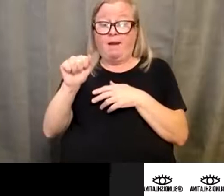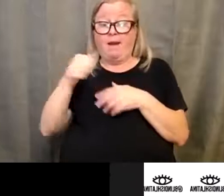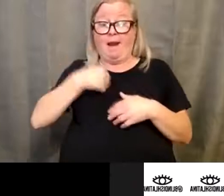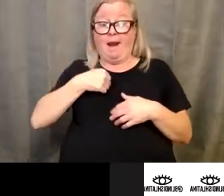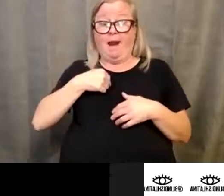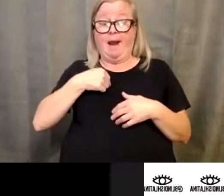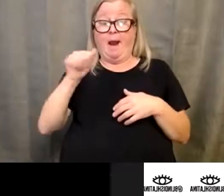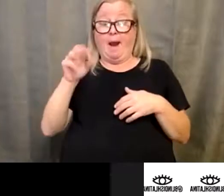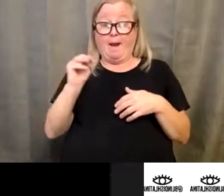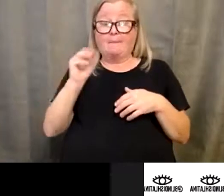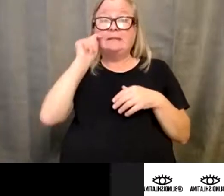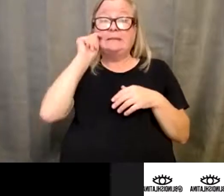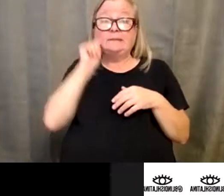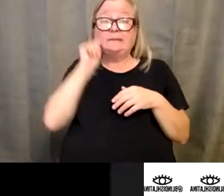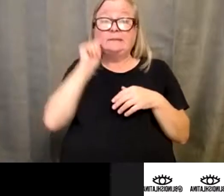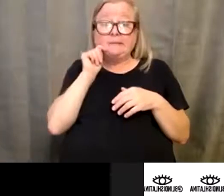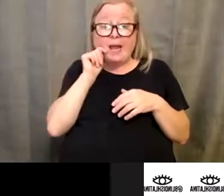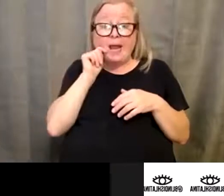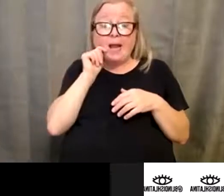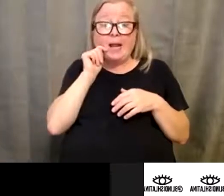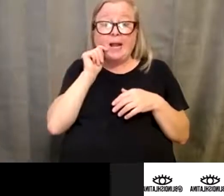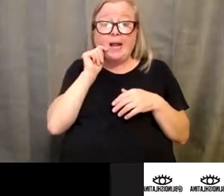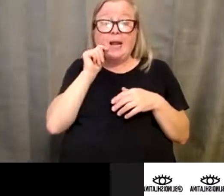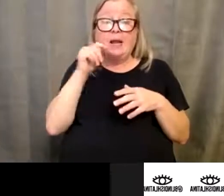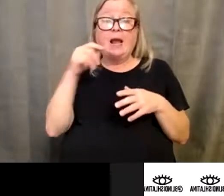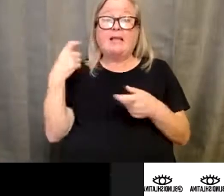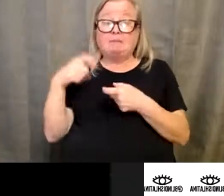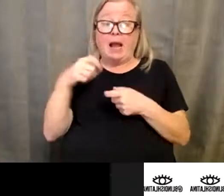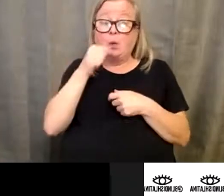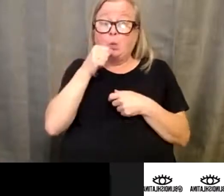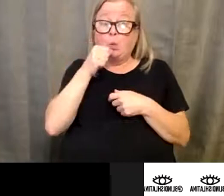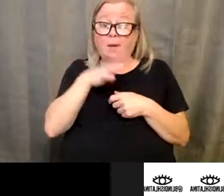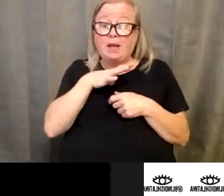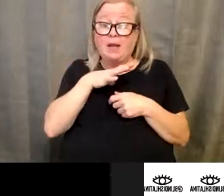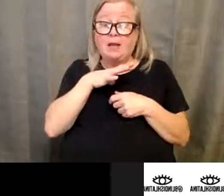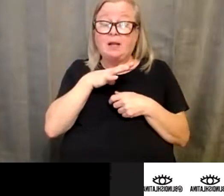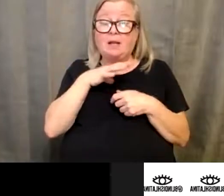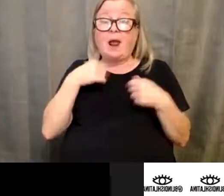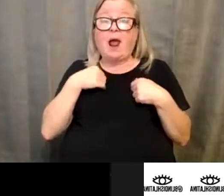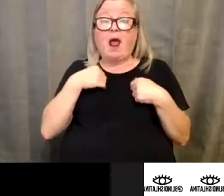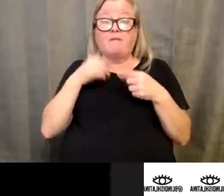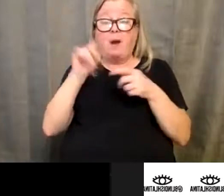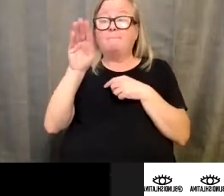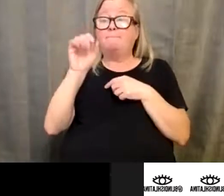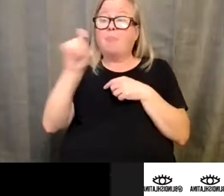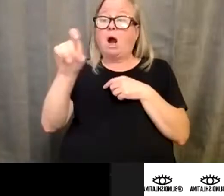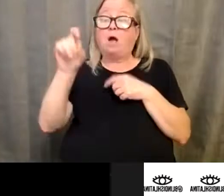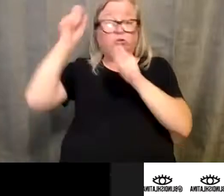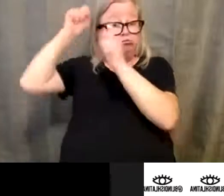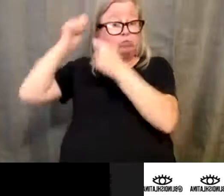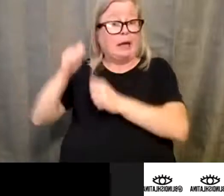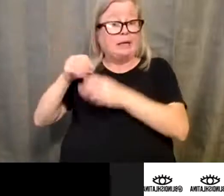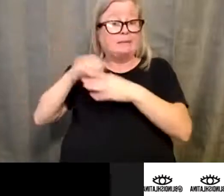I am a trans Hispanic woman. I am wearing box braids in my hair. I am wearing